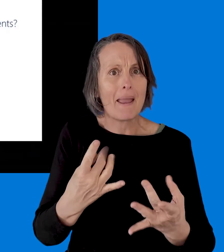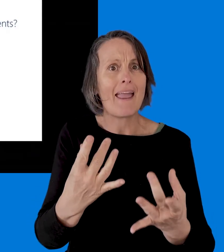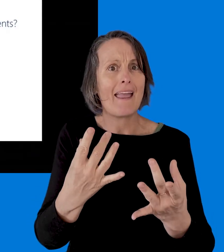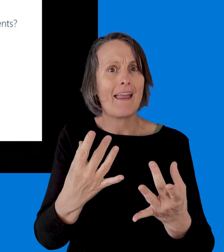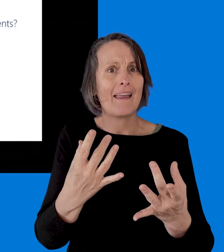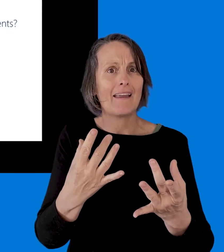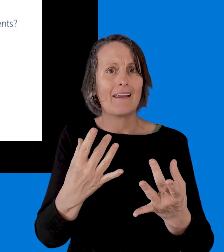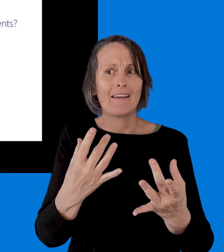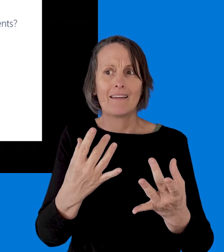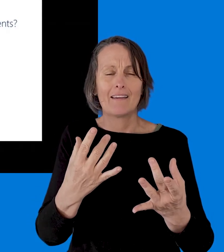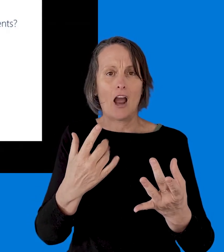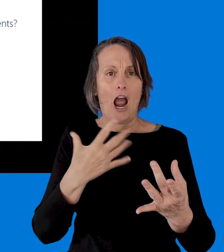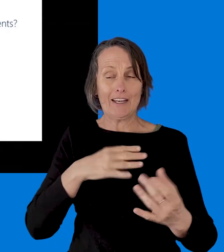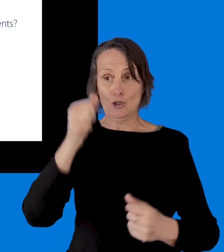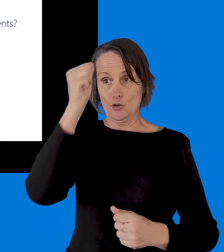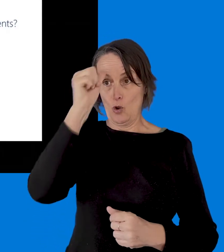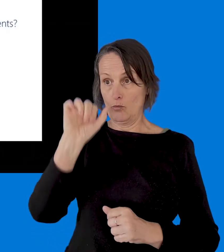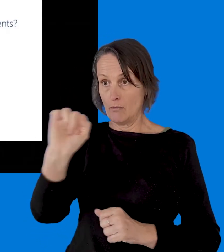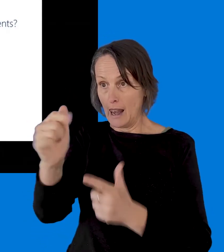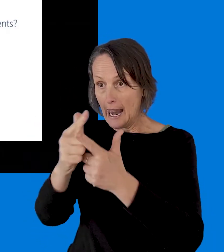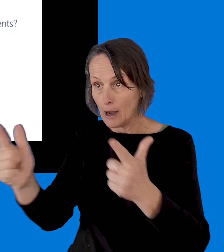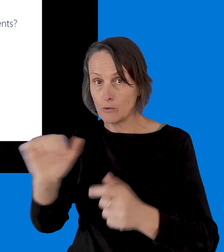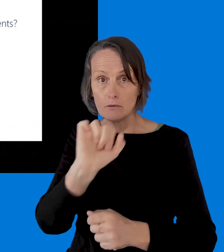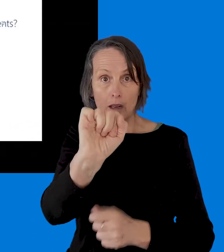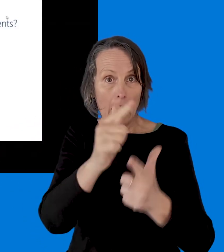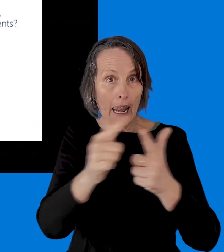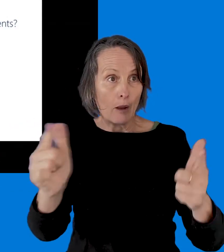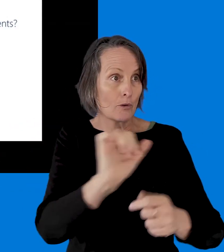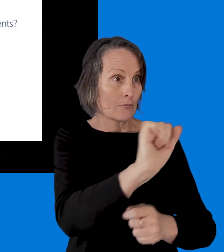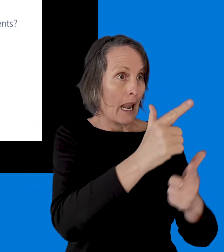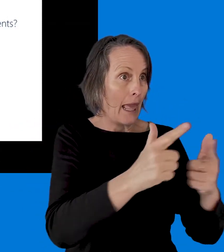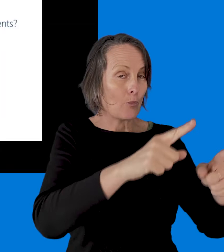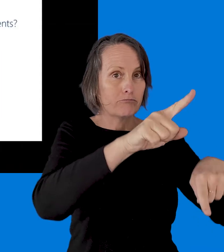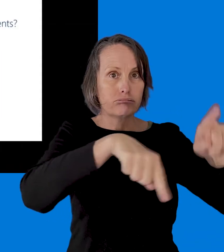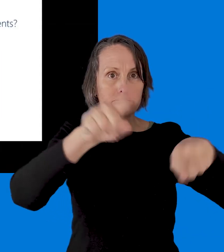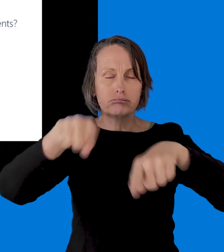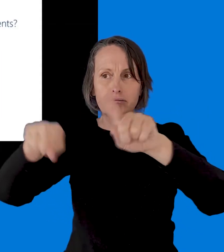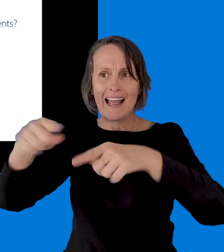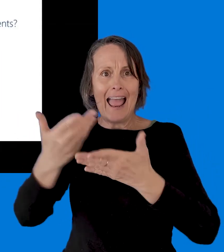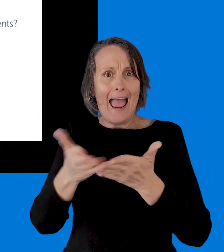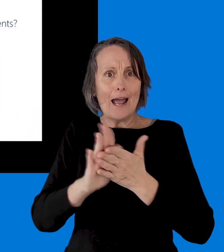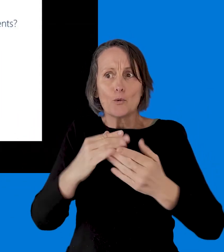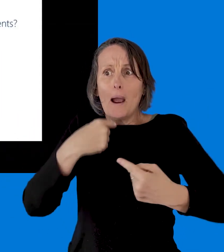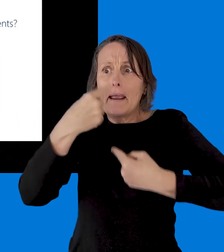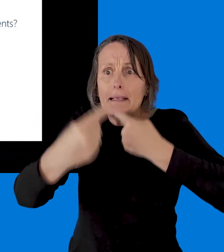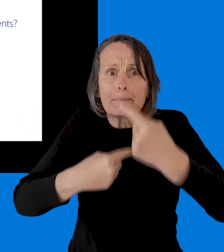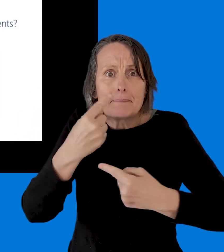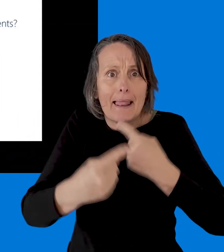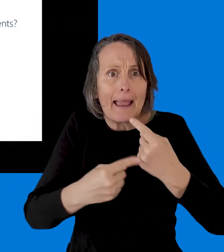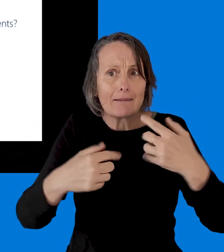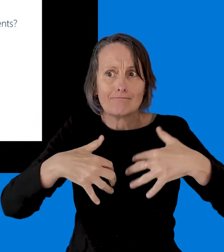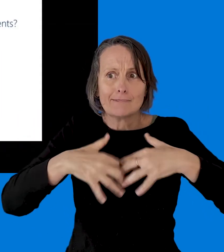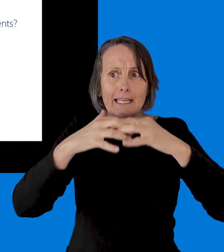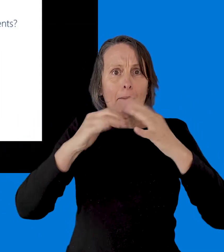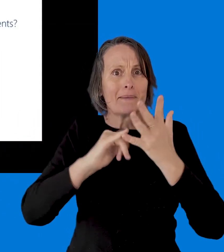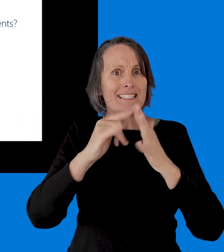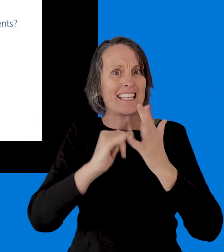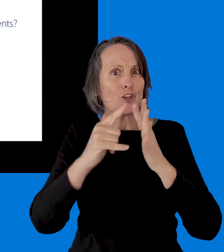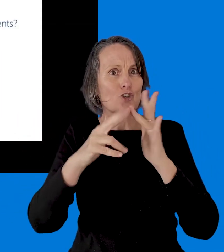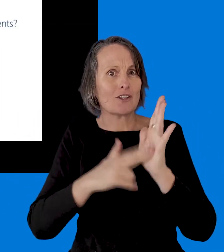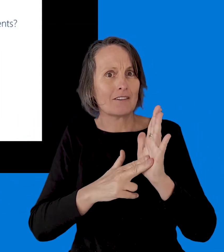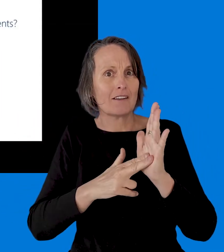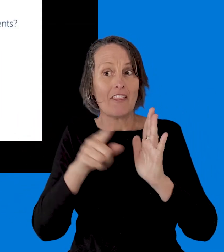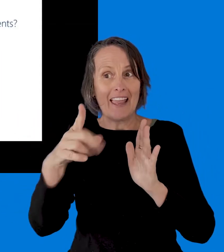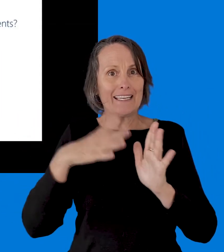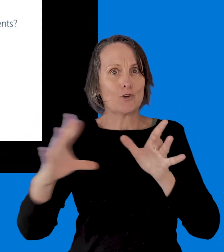for it. You're going to have these languages that are going to be represented. You know what the languages are, maybe in advance, but how do you tell them what to do? I mean, that part